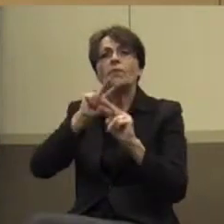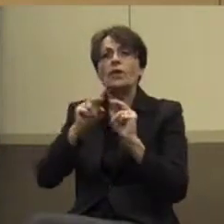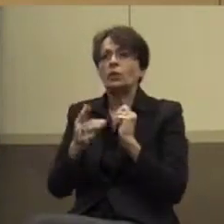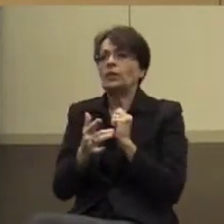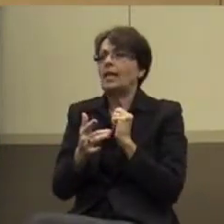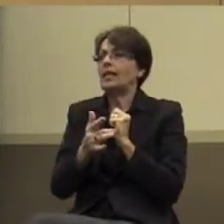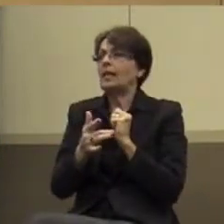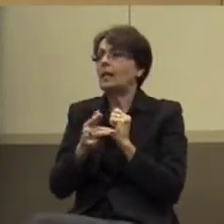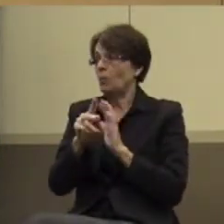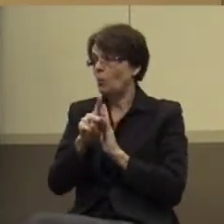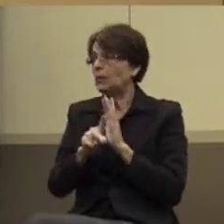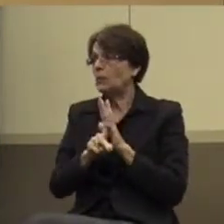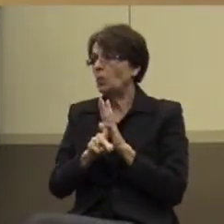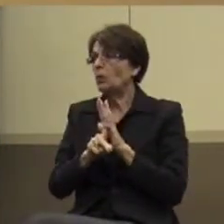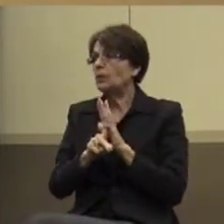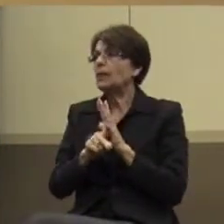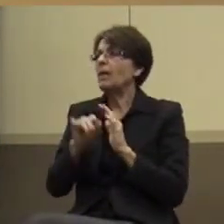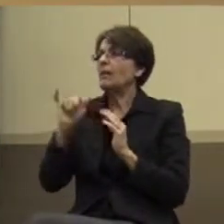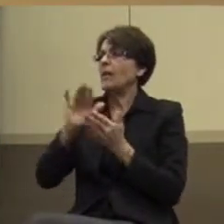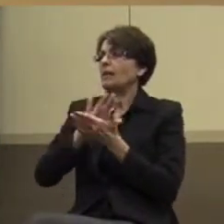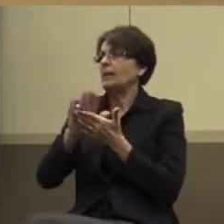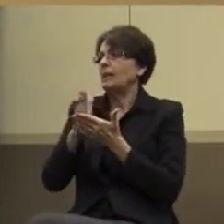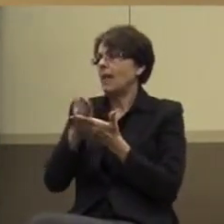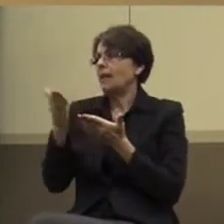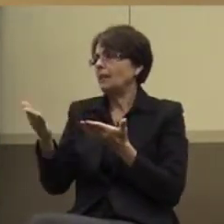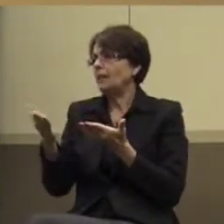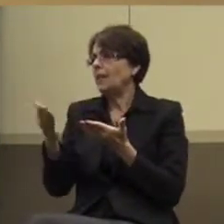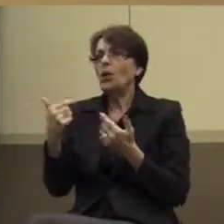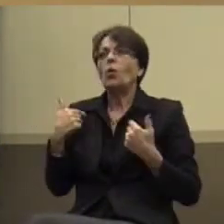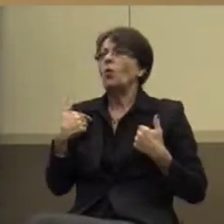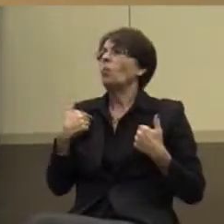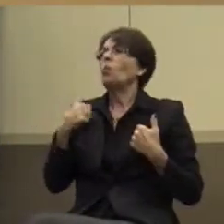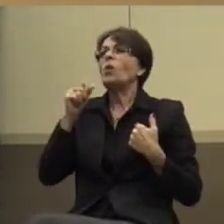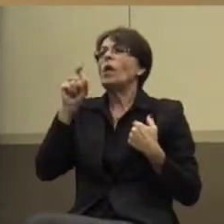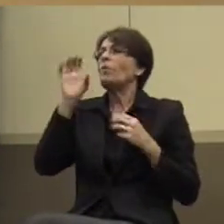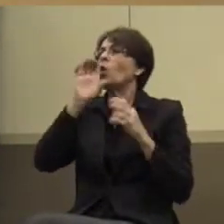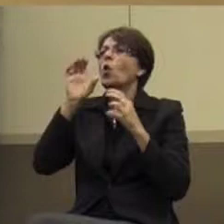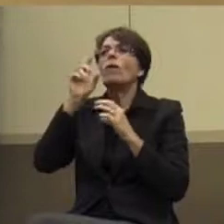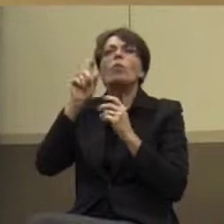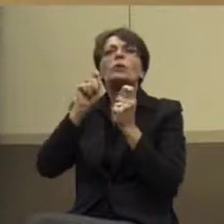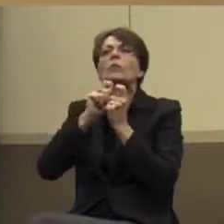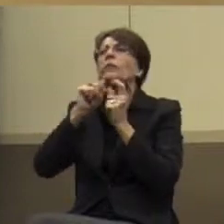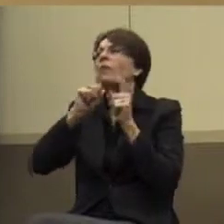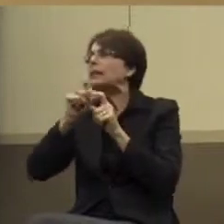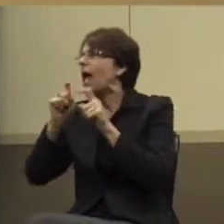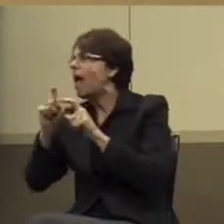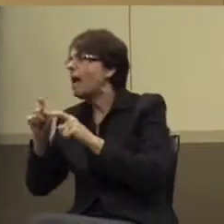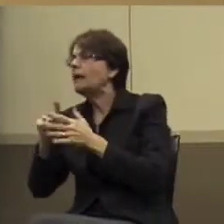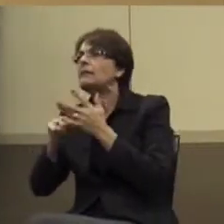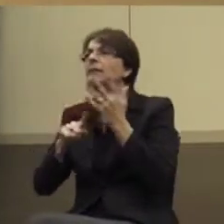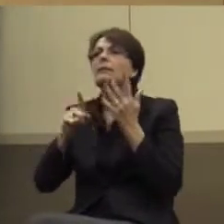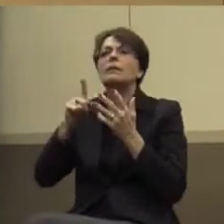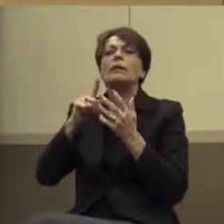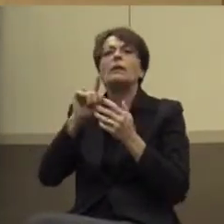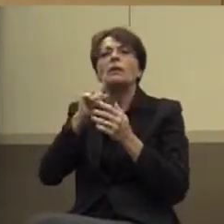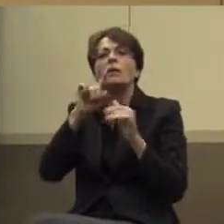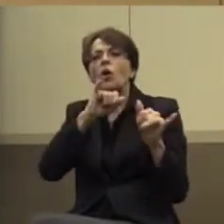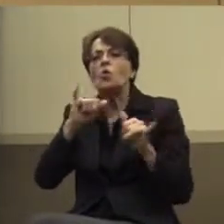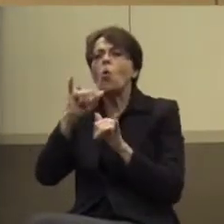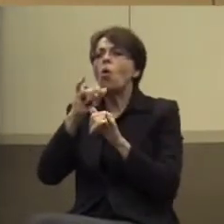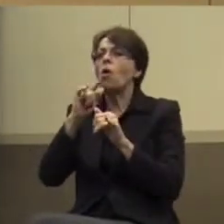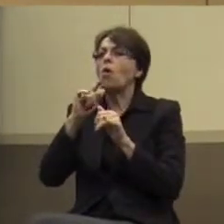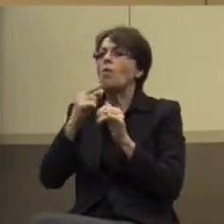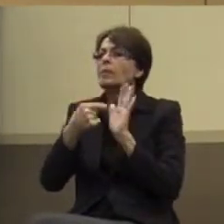technique principles, okay? So that's the nice thing, that we don't need to be looking for specific tests and whether there was a norm sample or a special